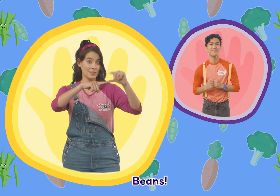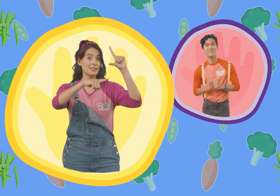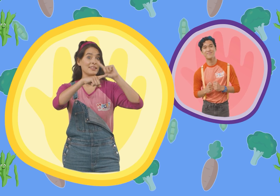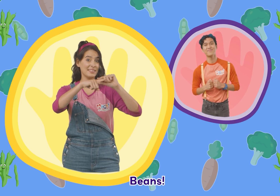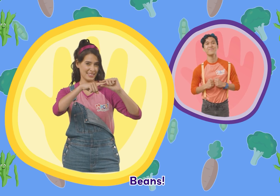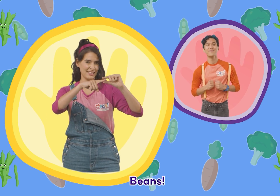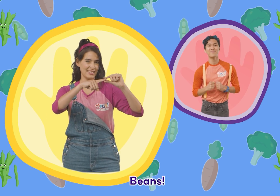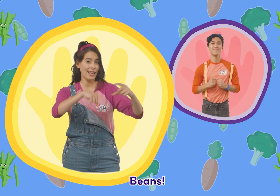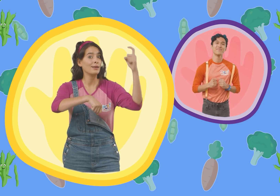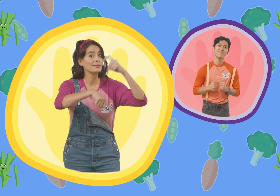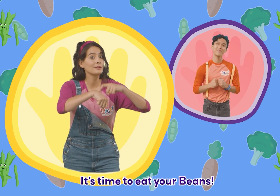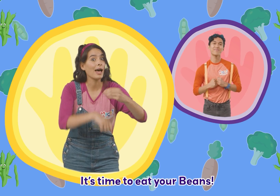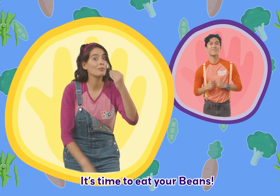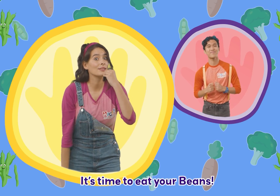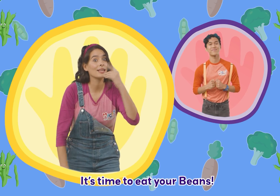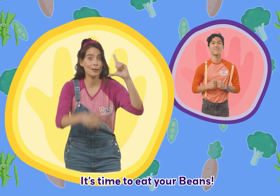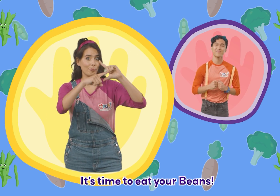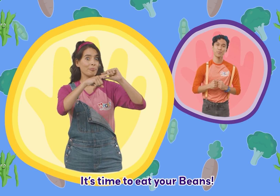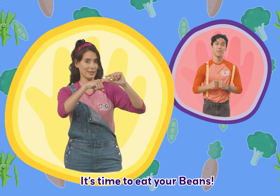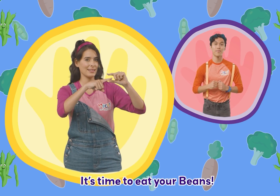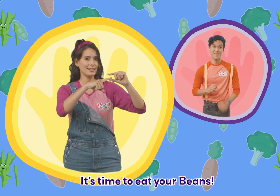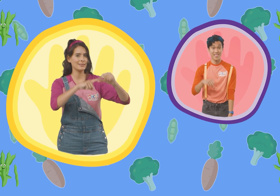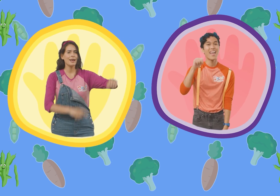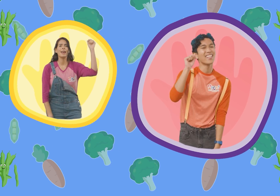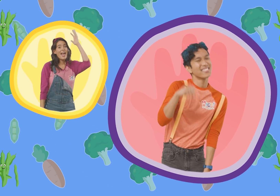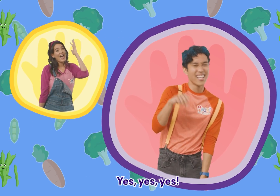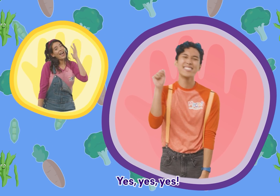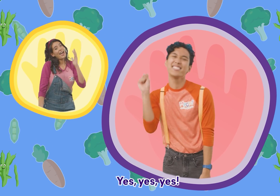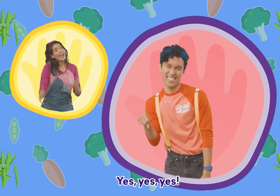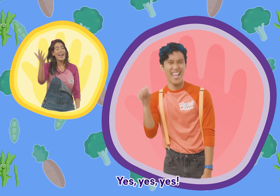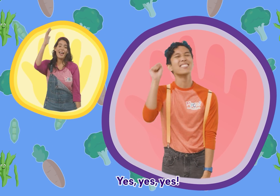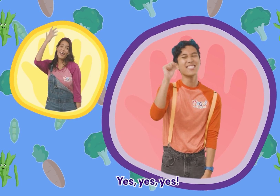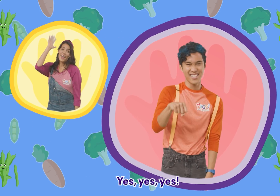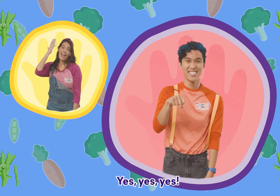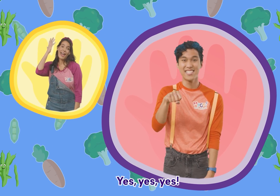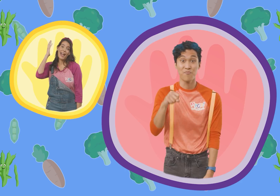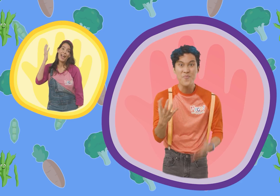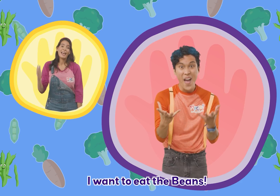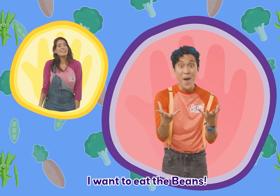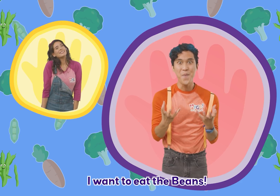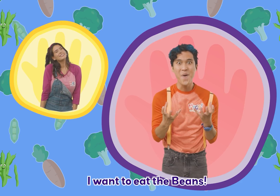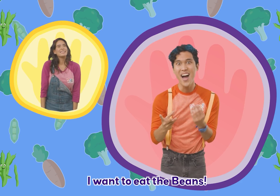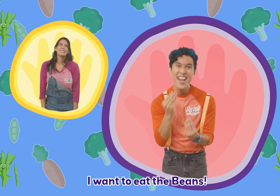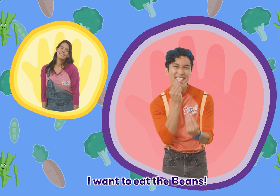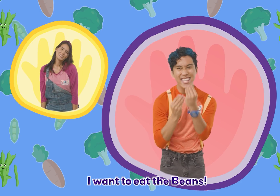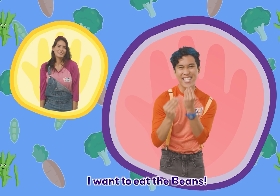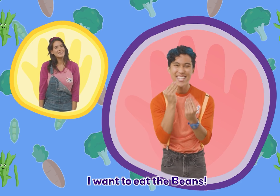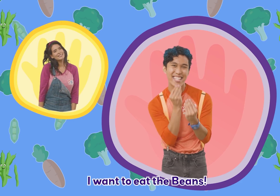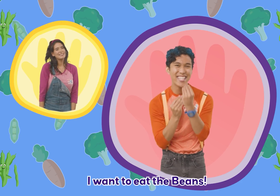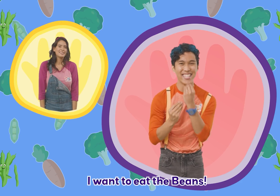Beans, beans, it's time to eat your beans. Yes, yes, yes.